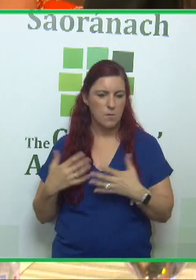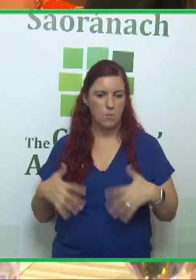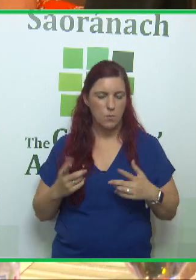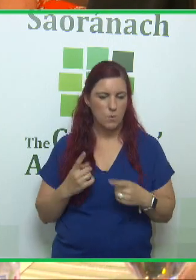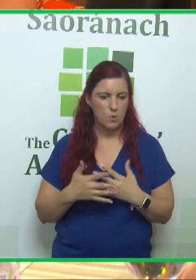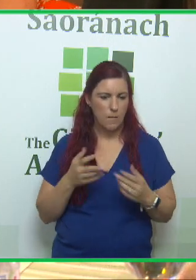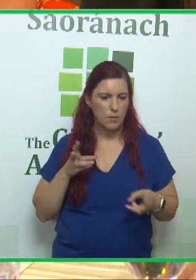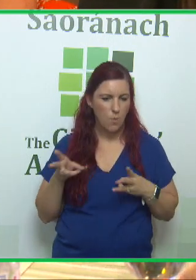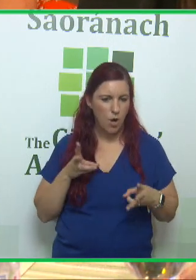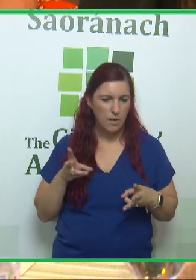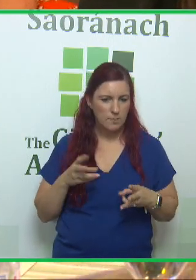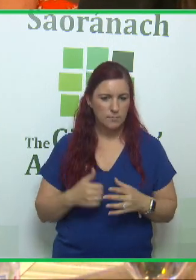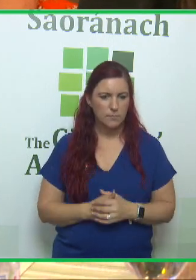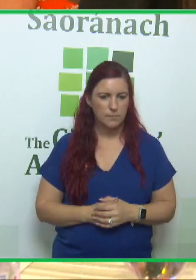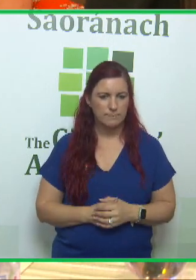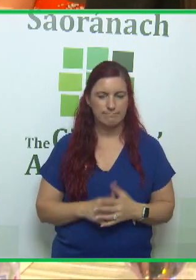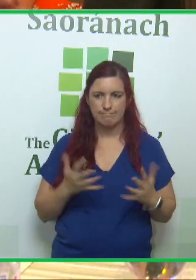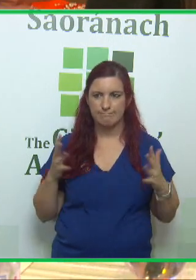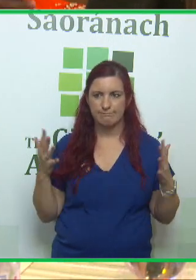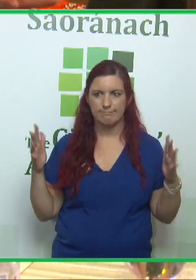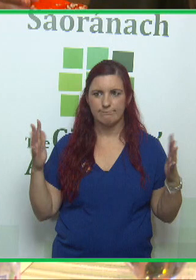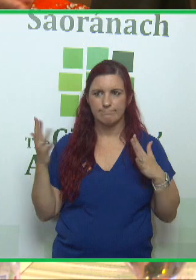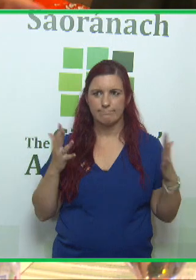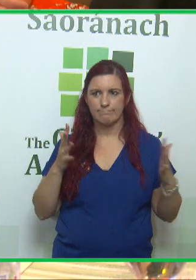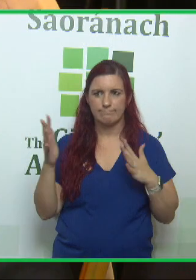for us. Yeah.